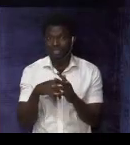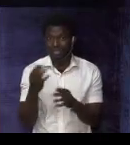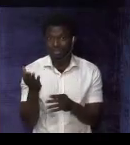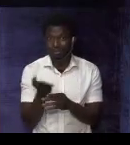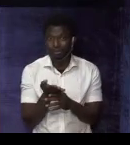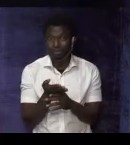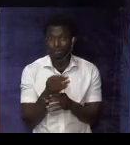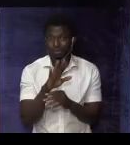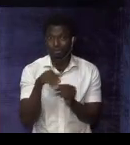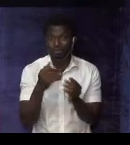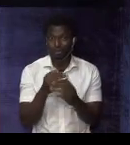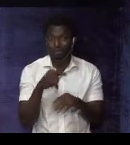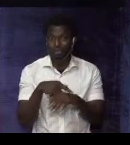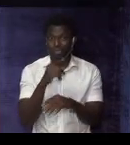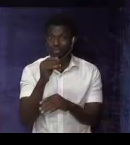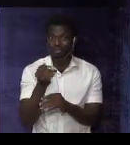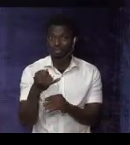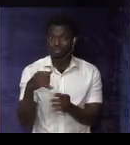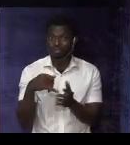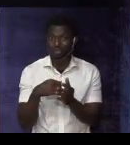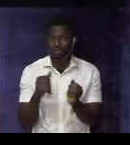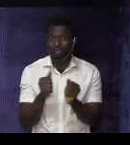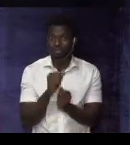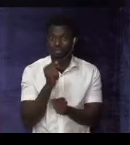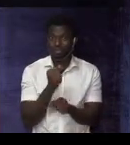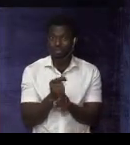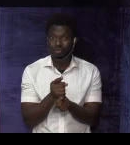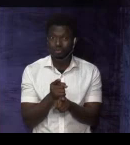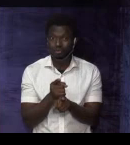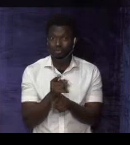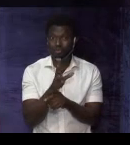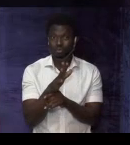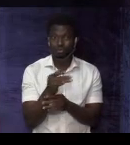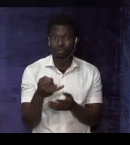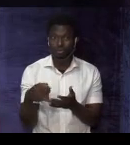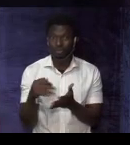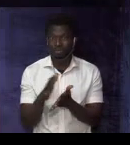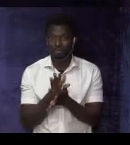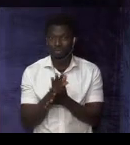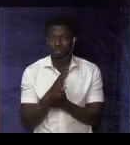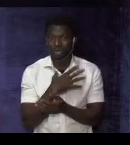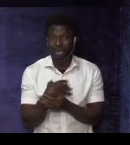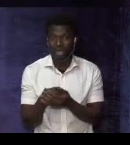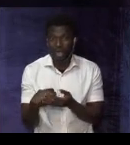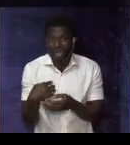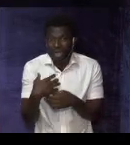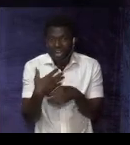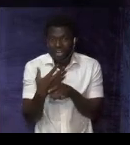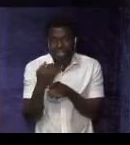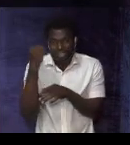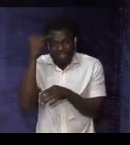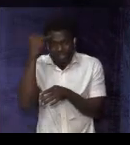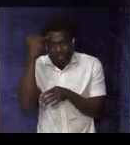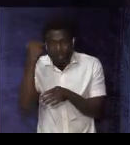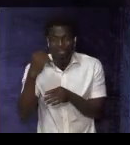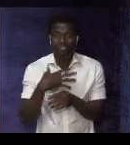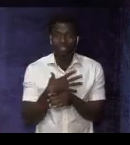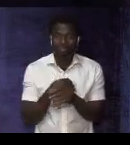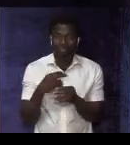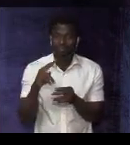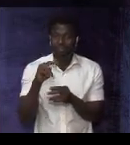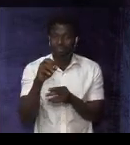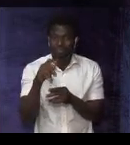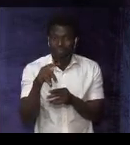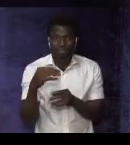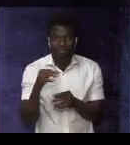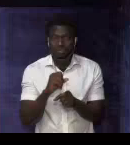time. No. You can draw it with just your pencil paper and a little bit of creative imagination. The net of a